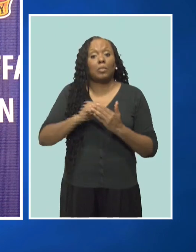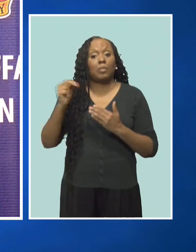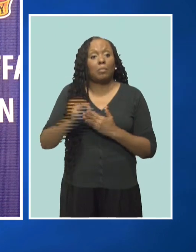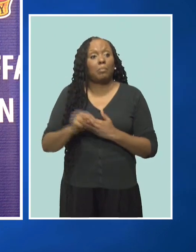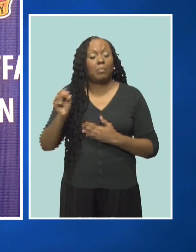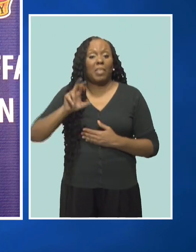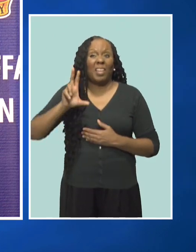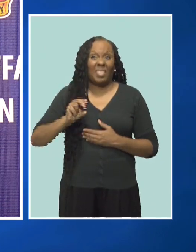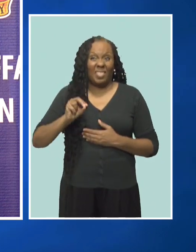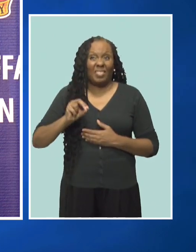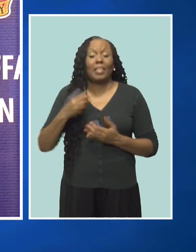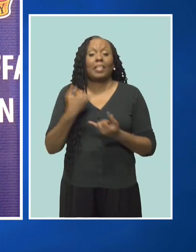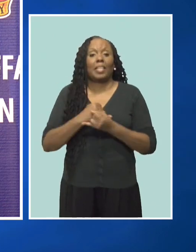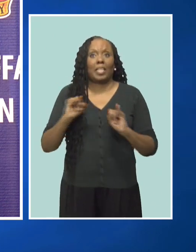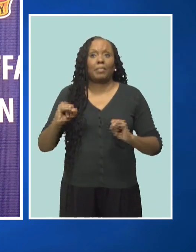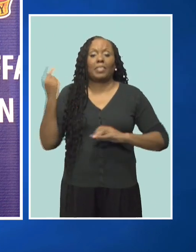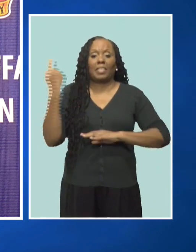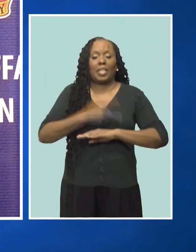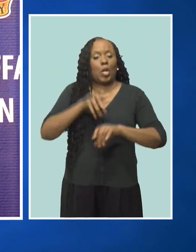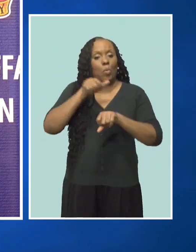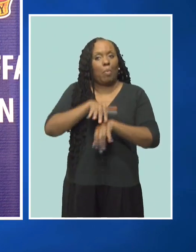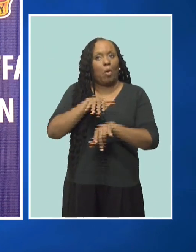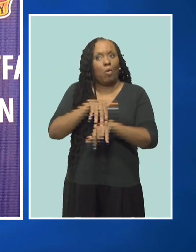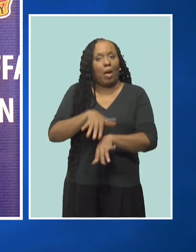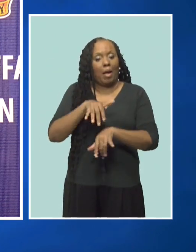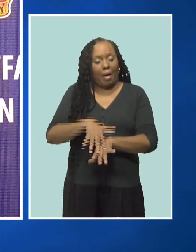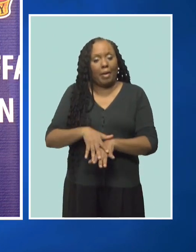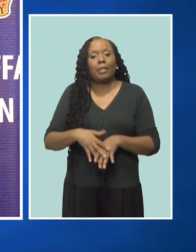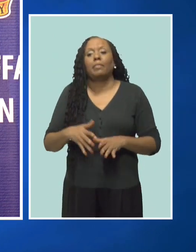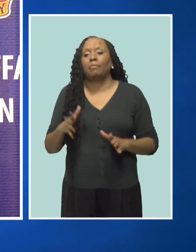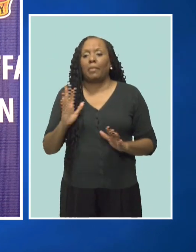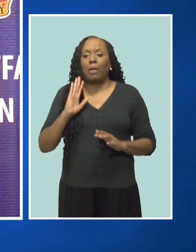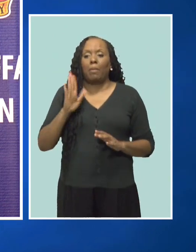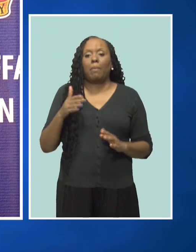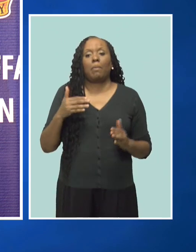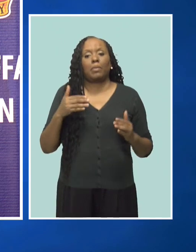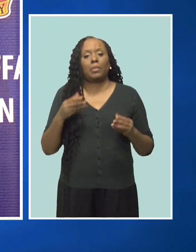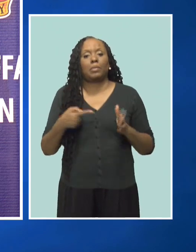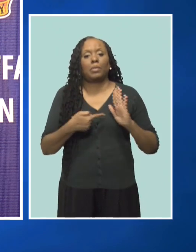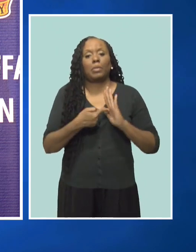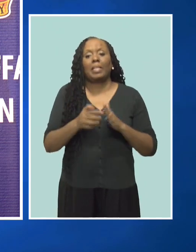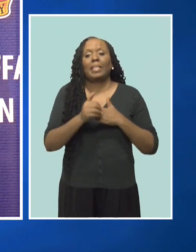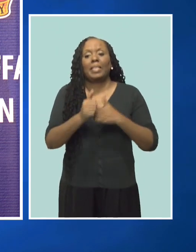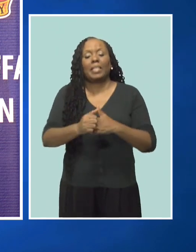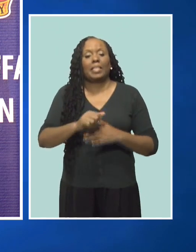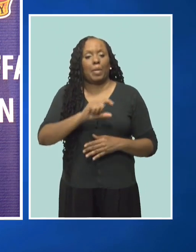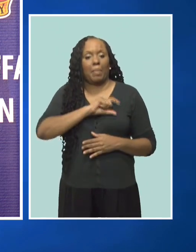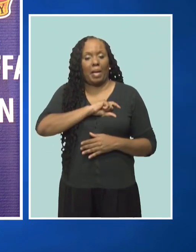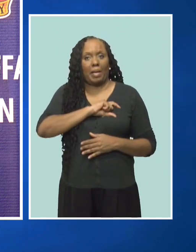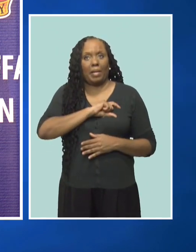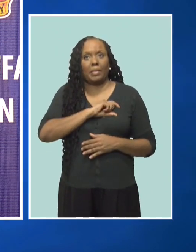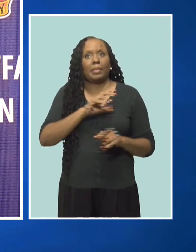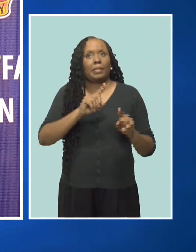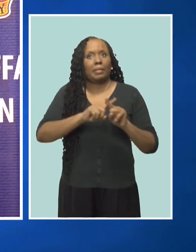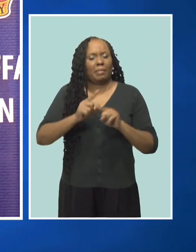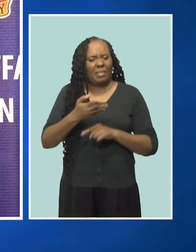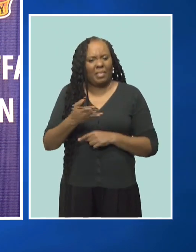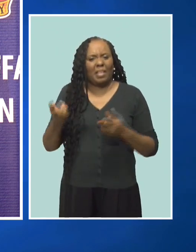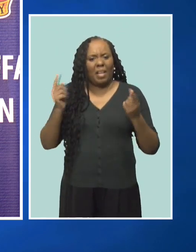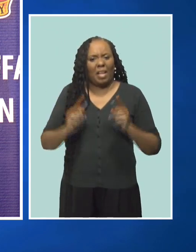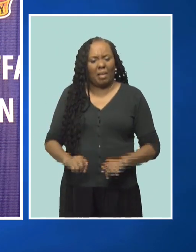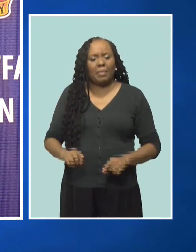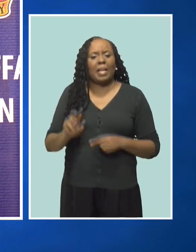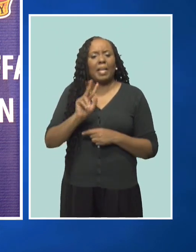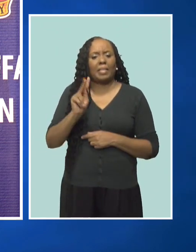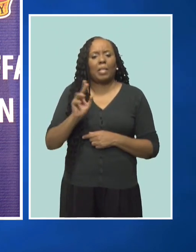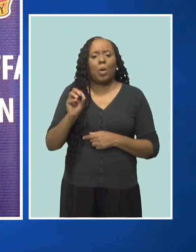the Independence Day Parade, which will include the presentation of leadership badges and the presentation of insignia. That's at Kensington Oval, and that